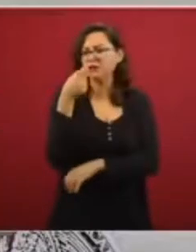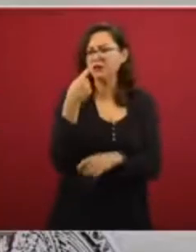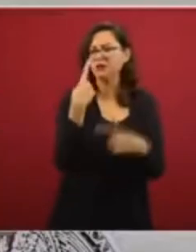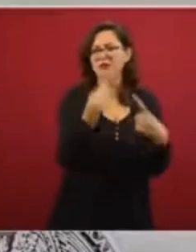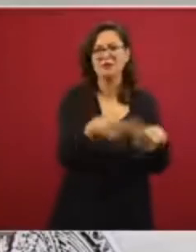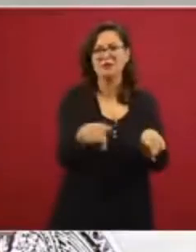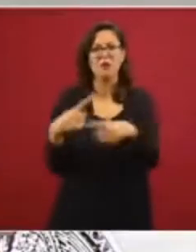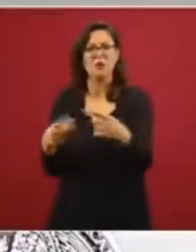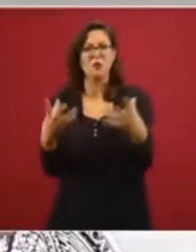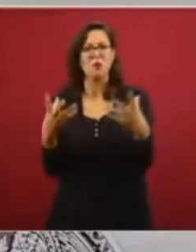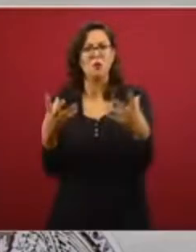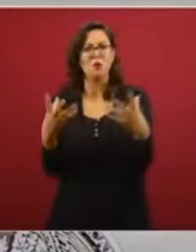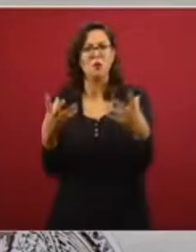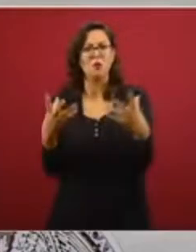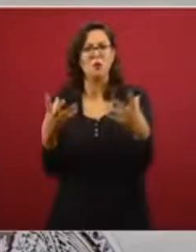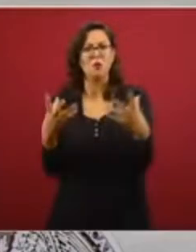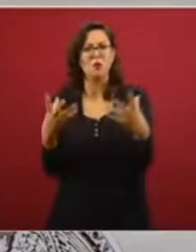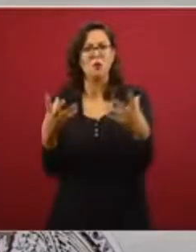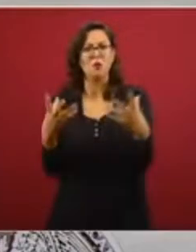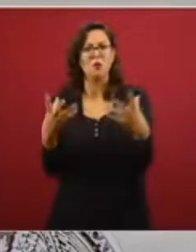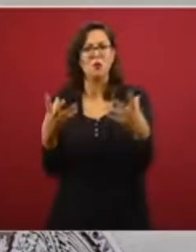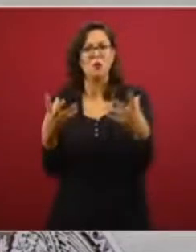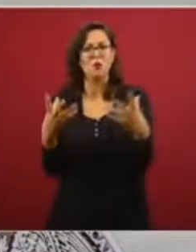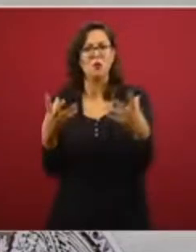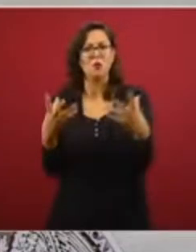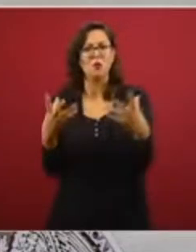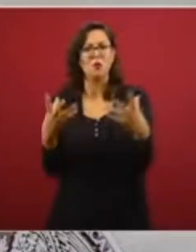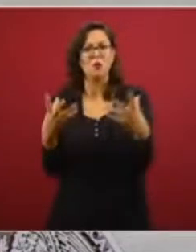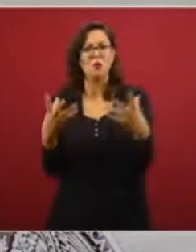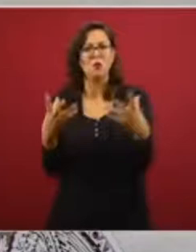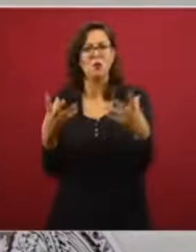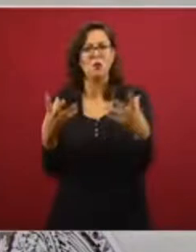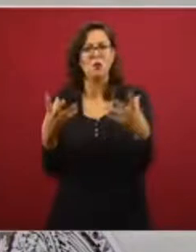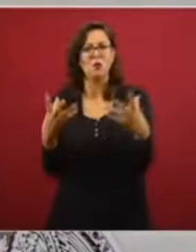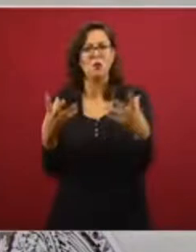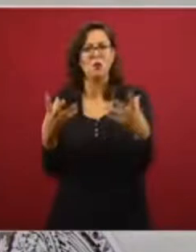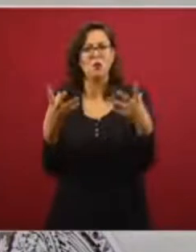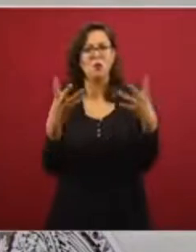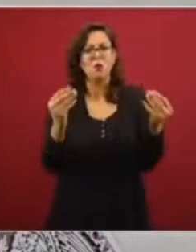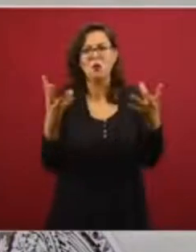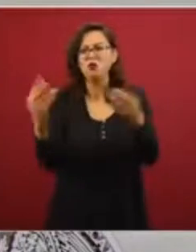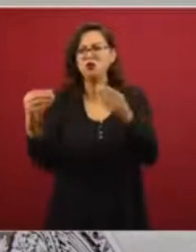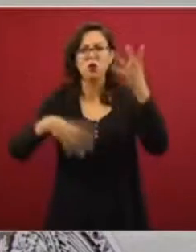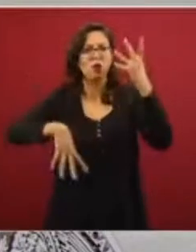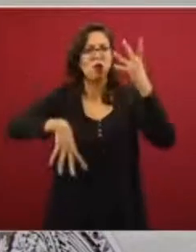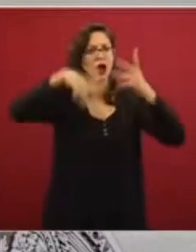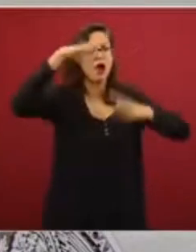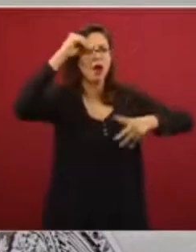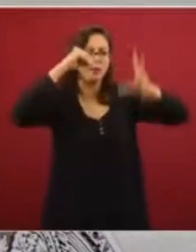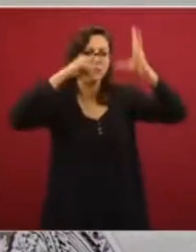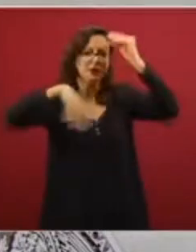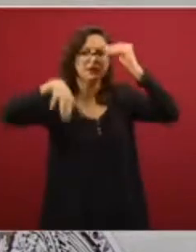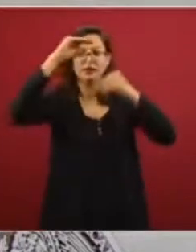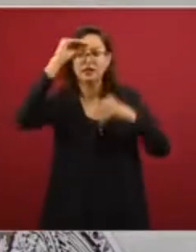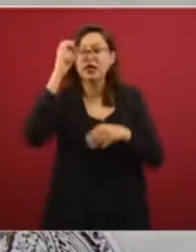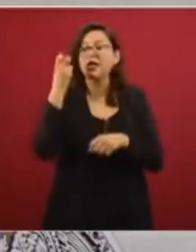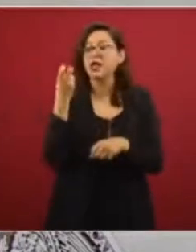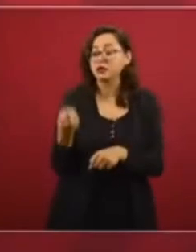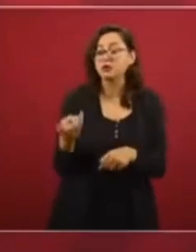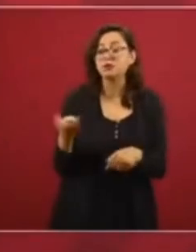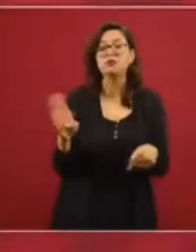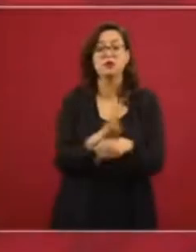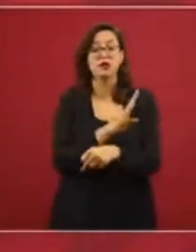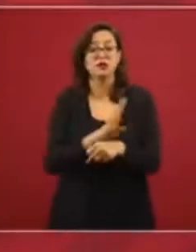etc. Pero the vaccine, the medications, etc. Puntualmente vamos fabricando